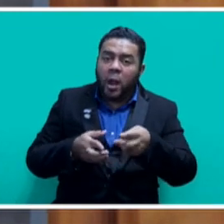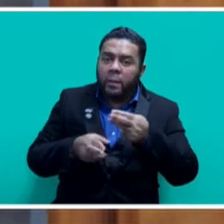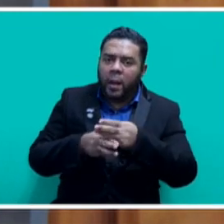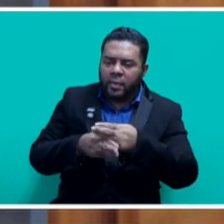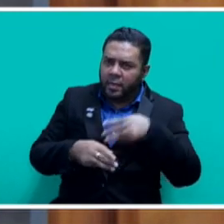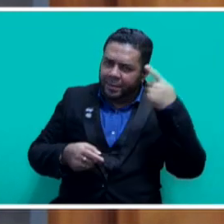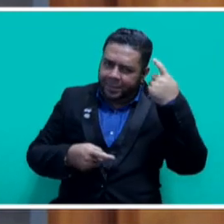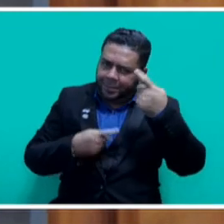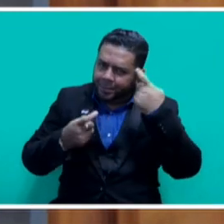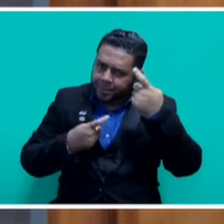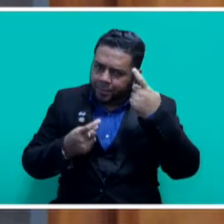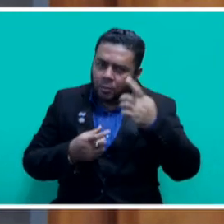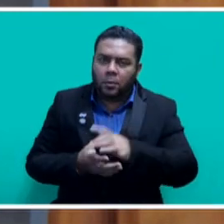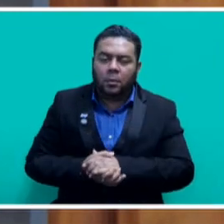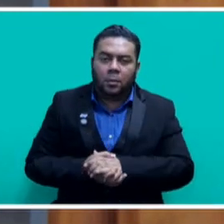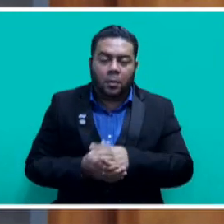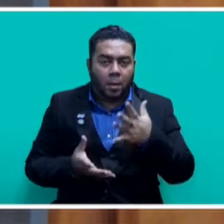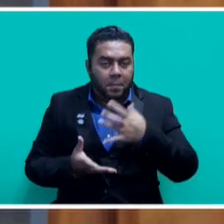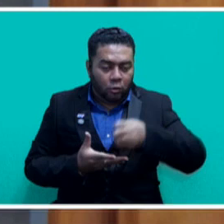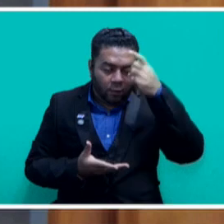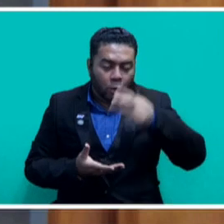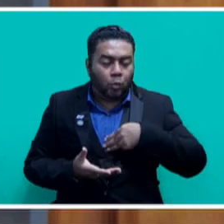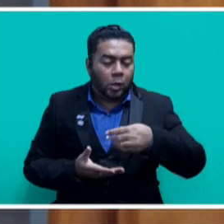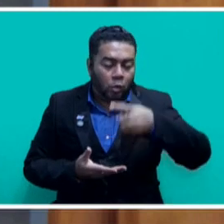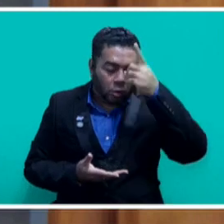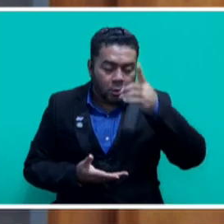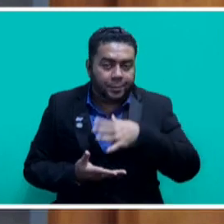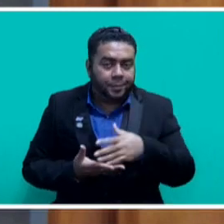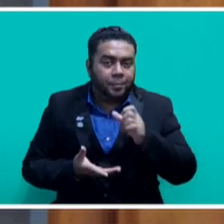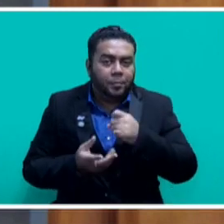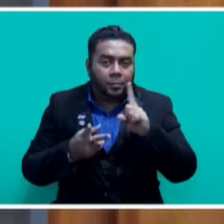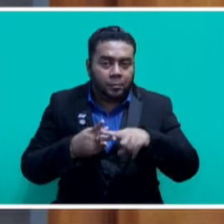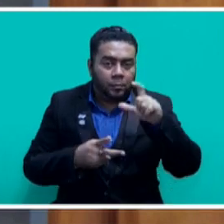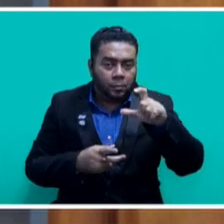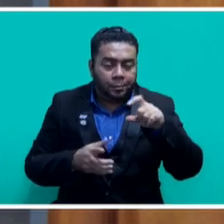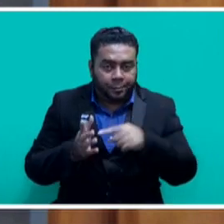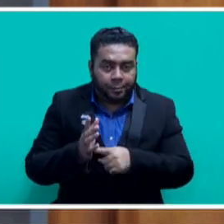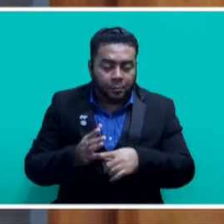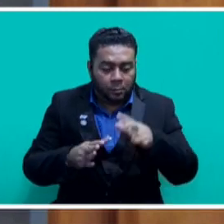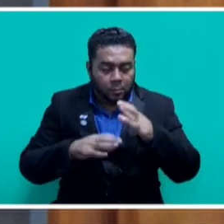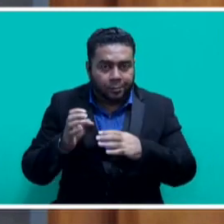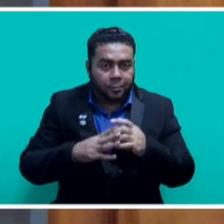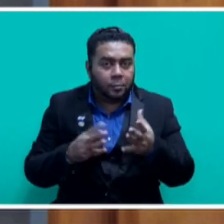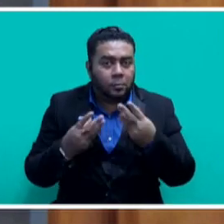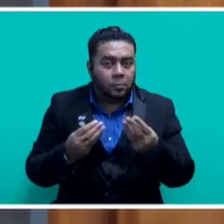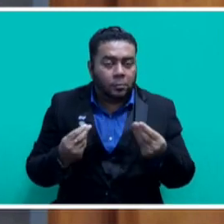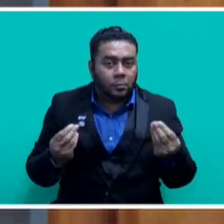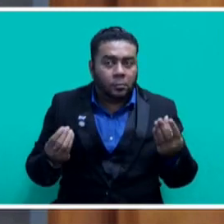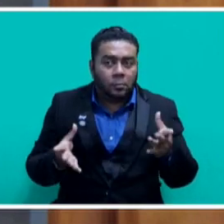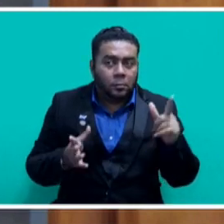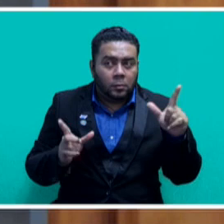concern. Thus, Ministry of Education is supporting the ICT capacity with library software